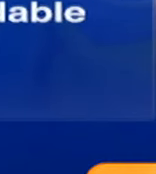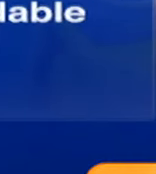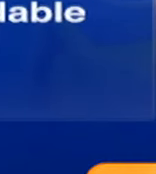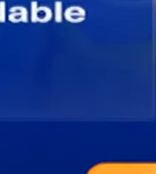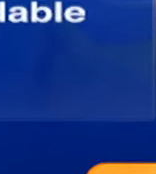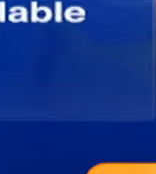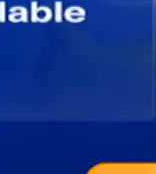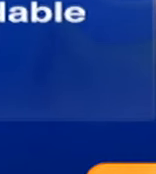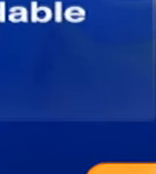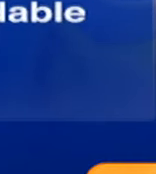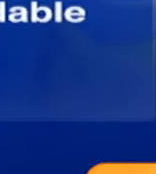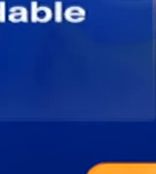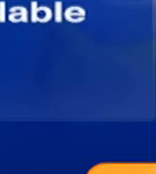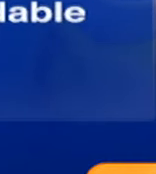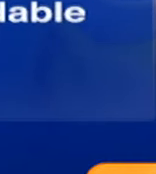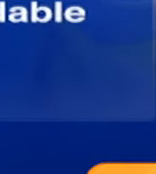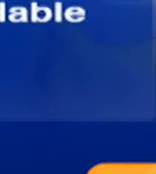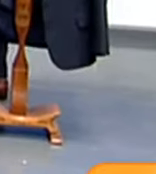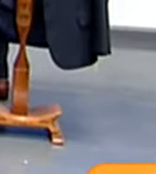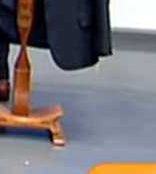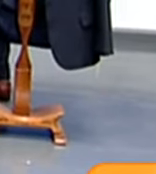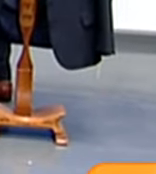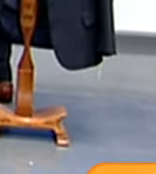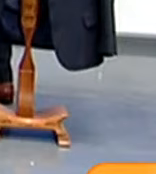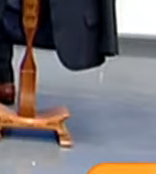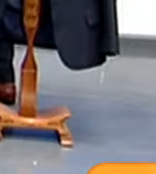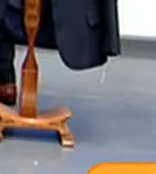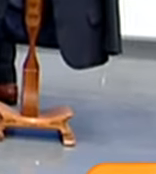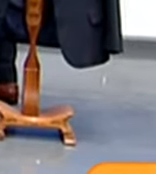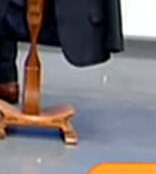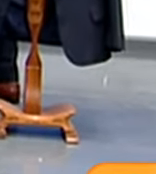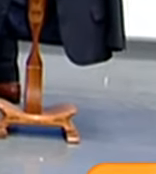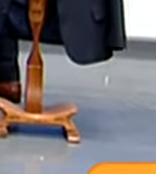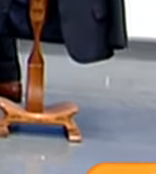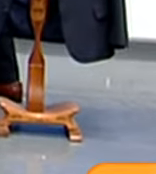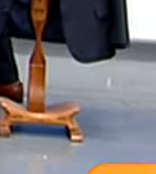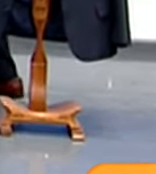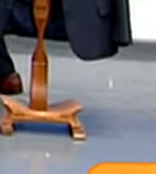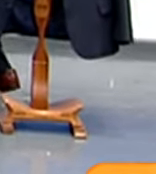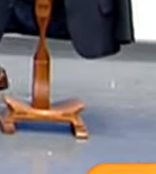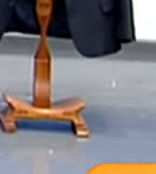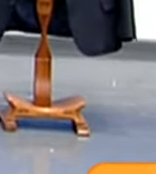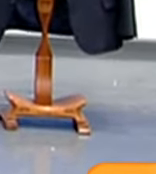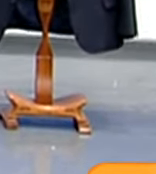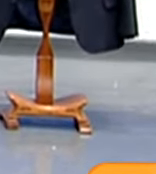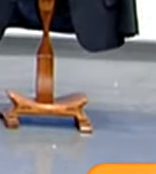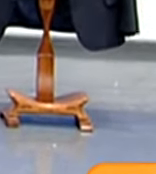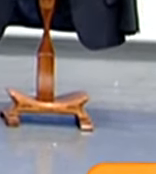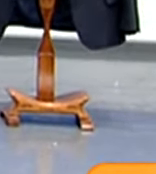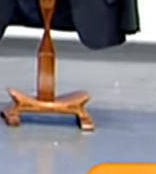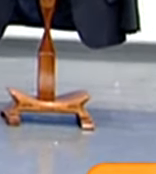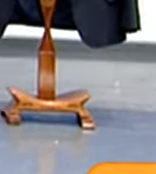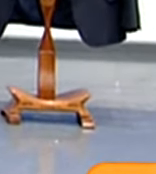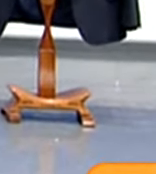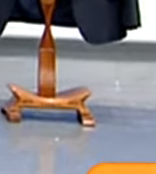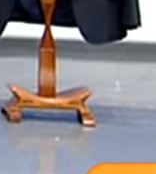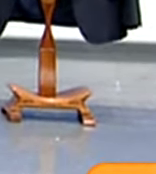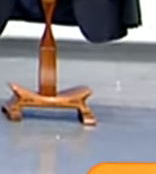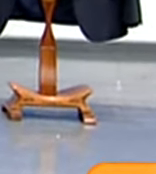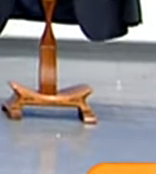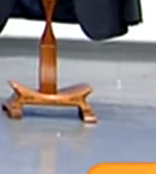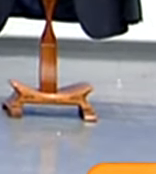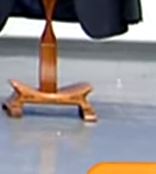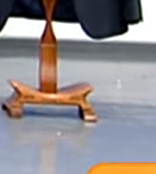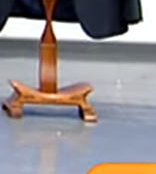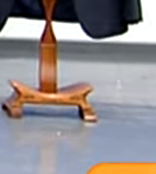Absolutely. It is. We are one of the fastest urbanizing countries. 500,000 people, Jeff, are moving to the urban areas. Every year?